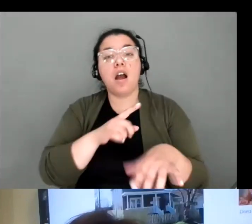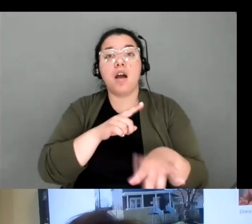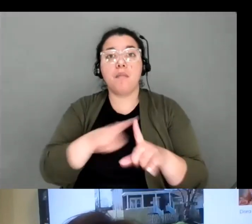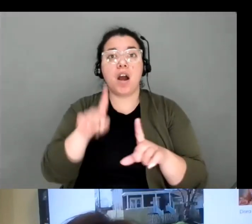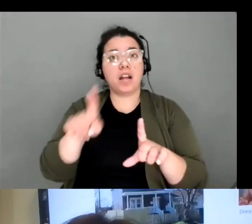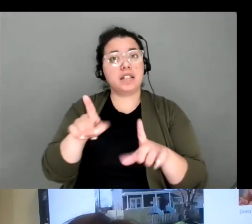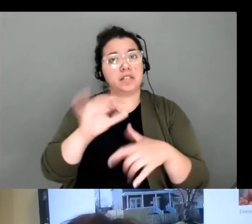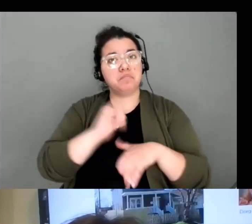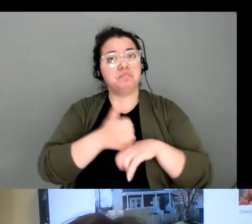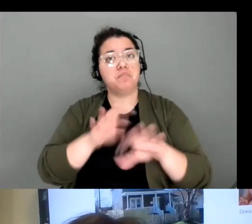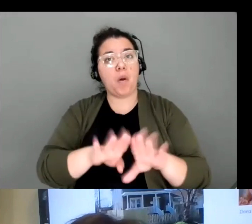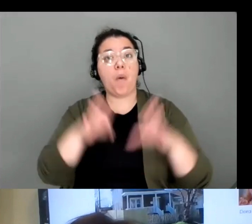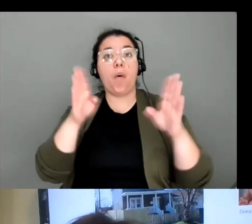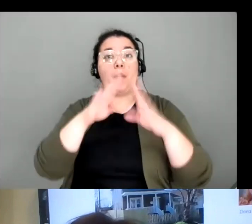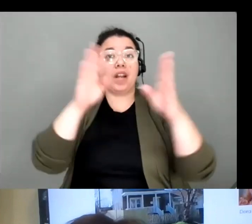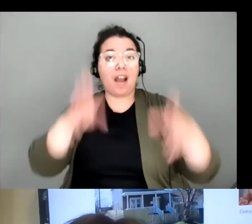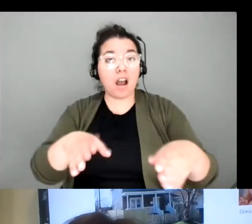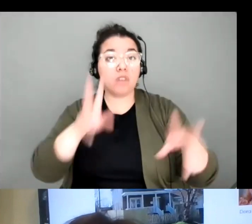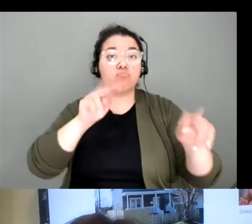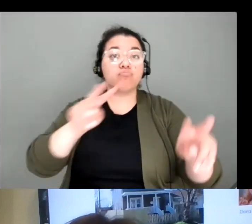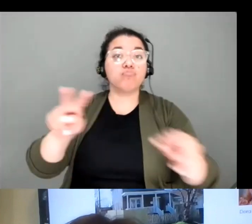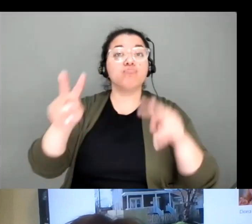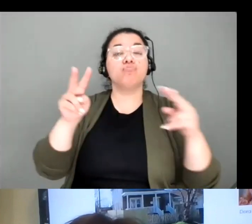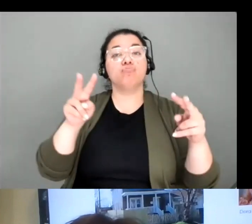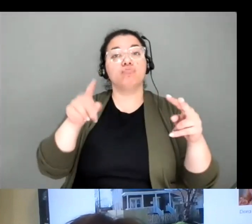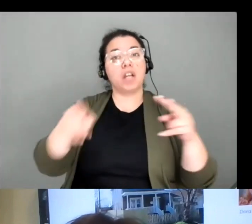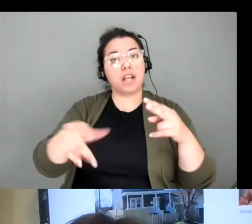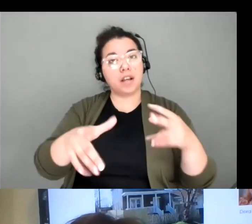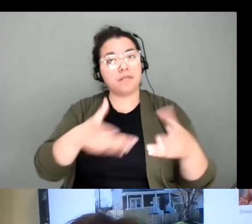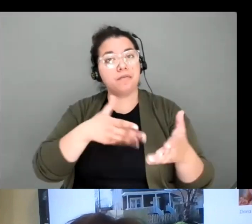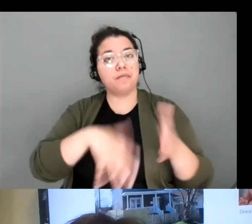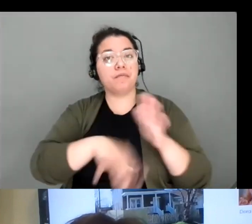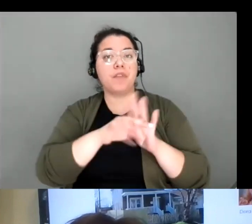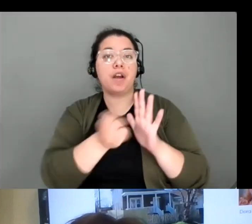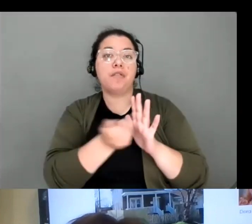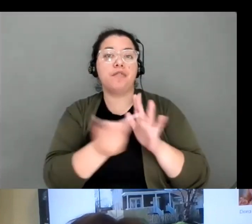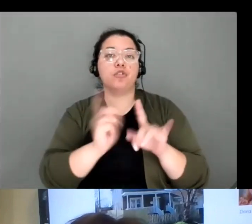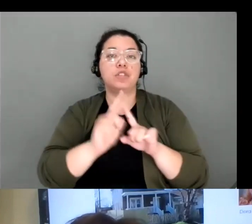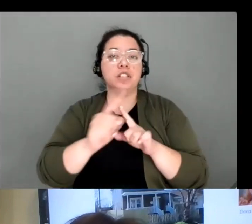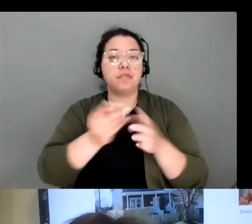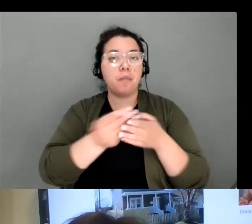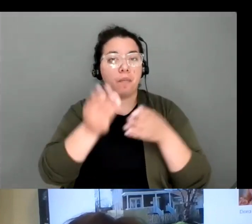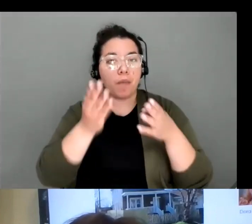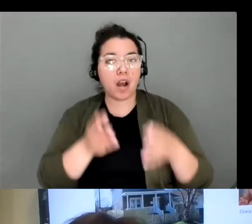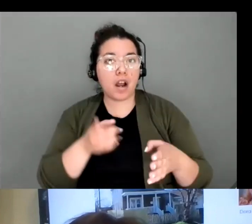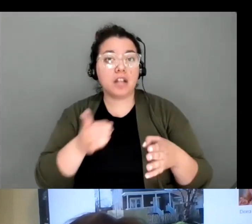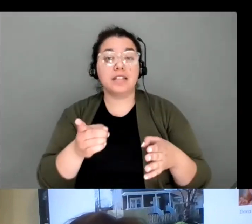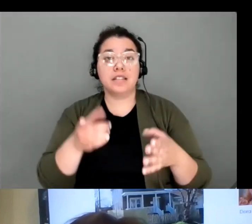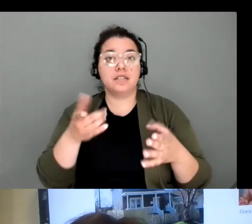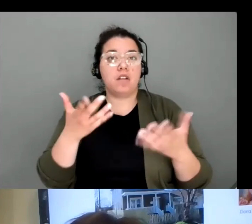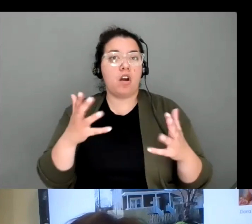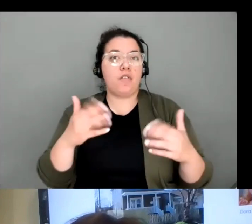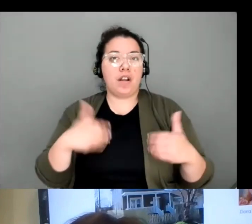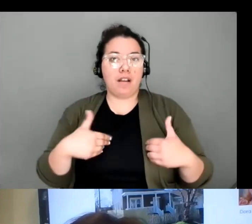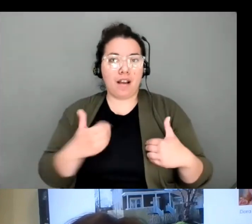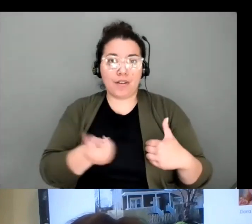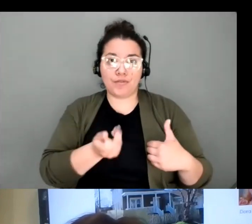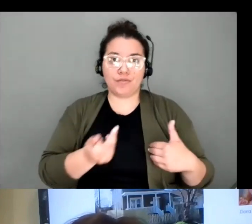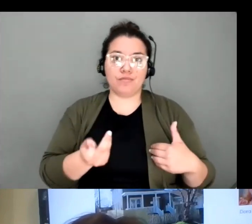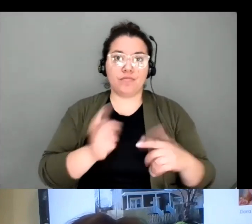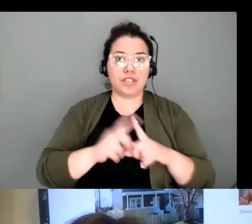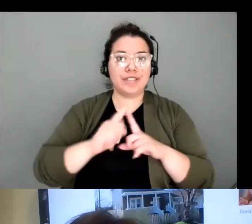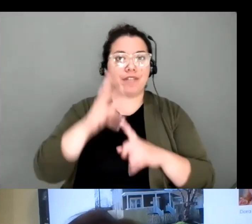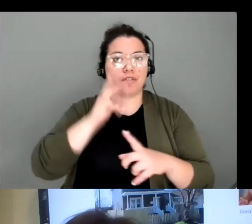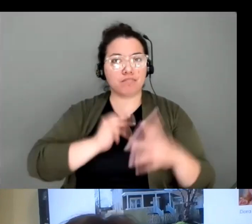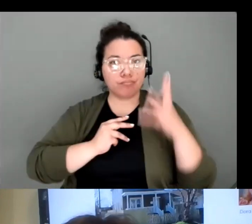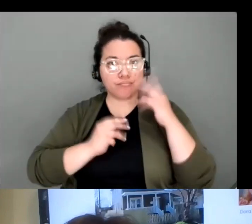some buyers, and it's same thing, having a couple of transactions under his belt. I'm so proud of him. He's so young to be going it, and